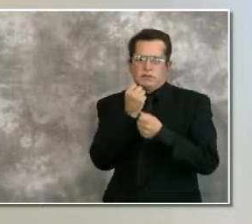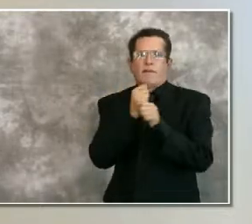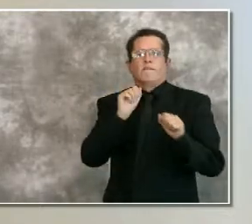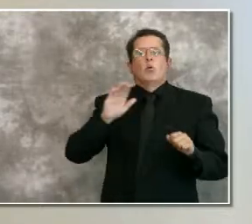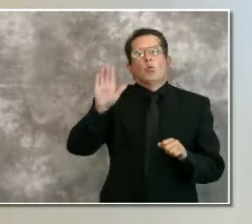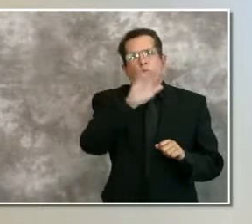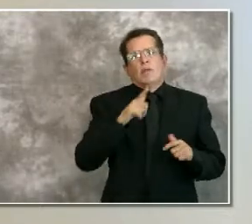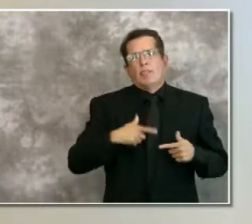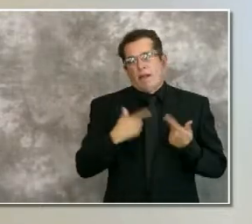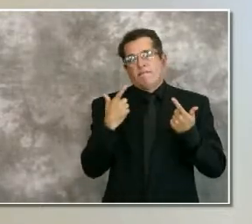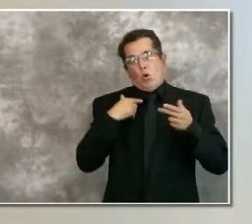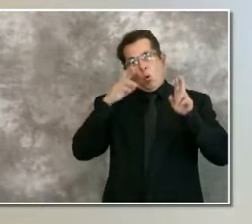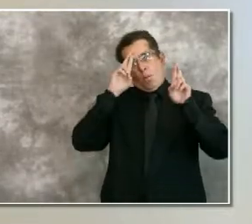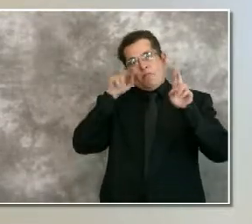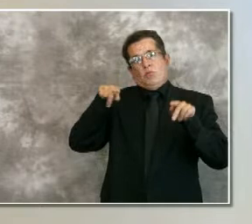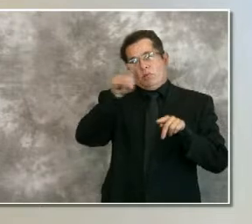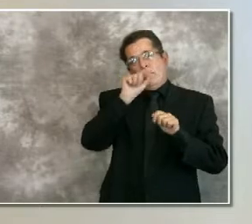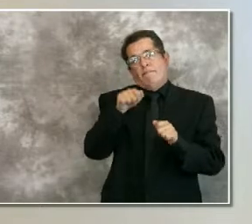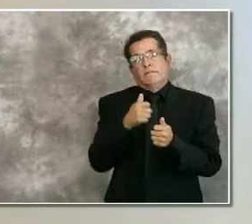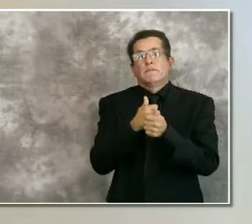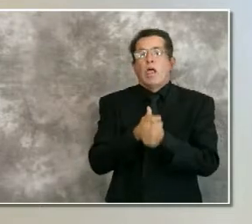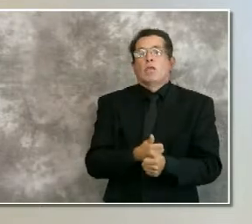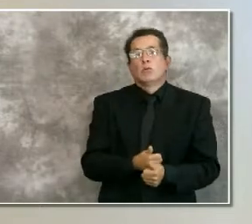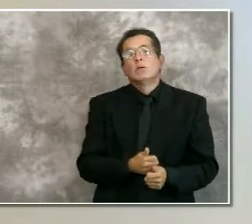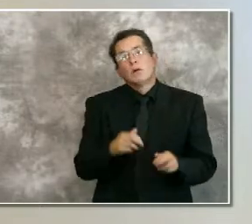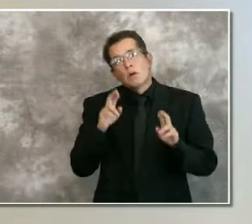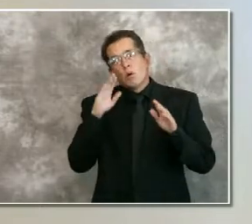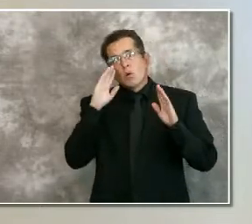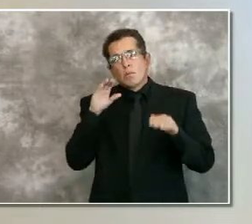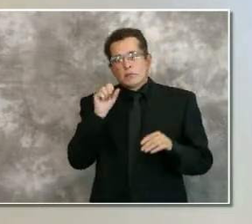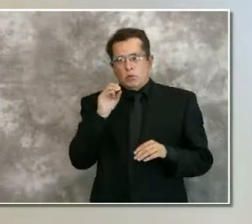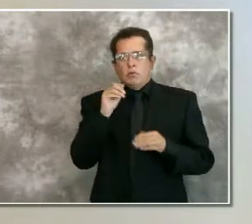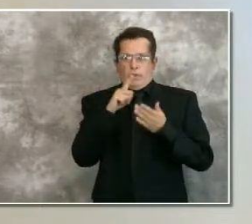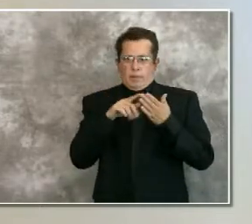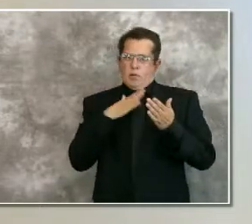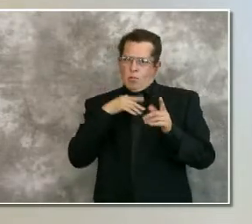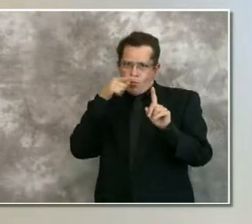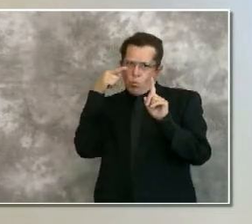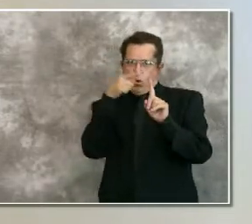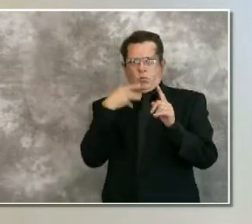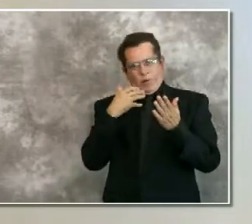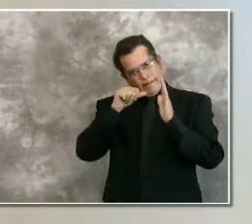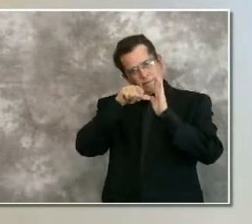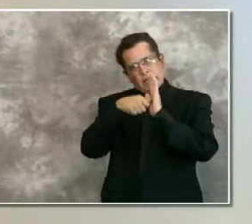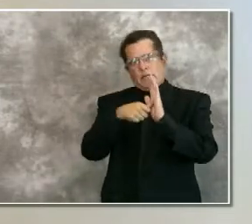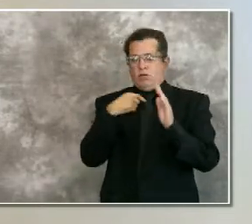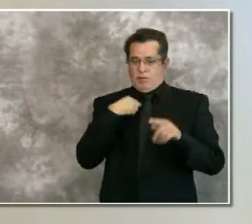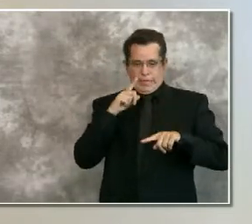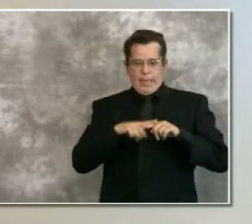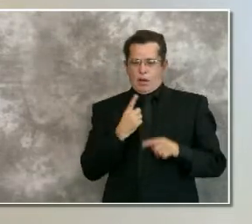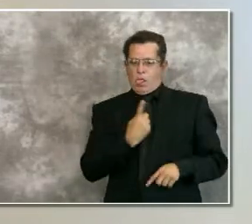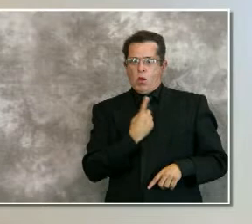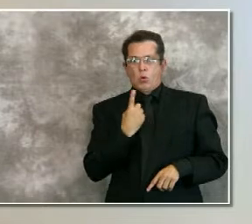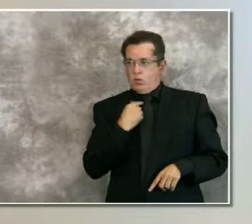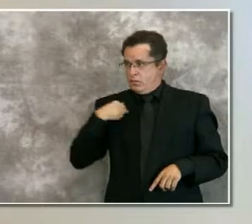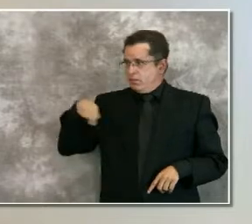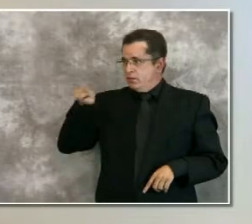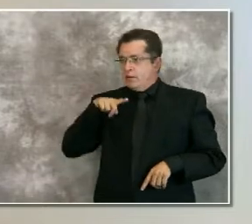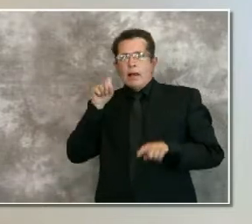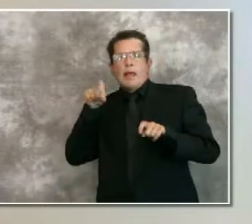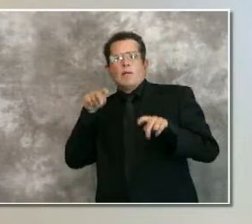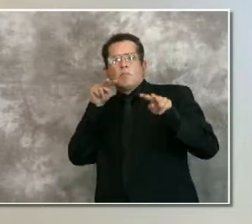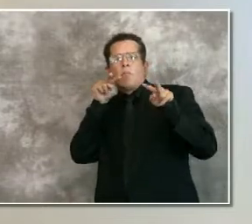do. And that last point really gets to the essence of what we're saying, is that we cannot do this alone. No public health